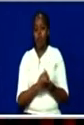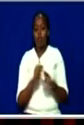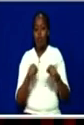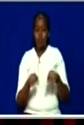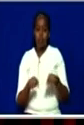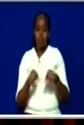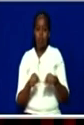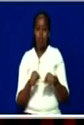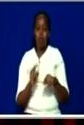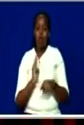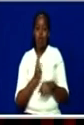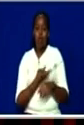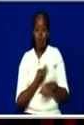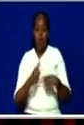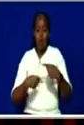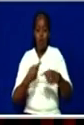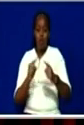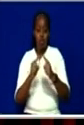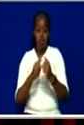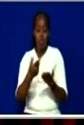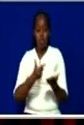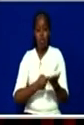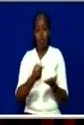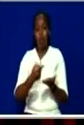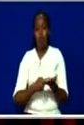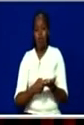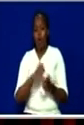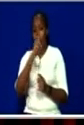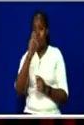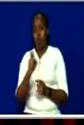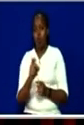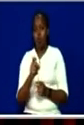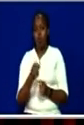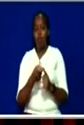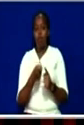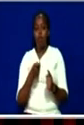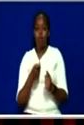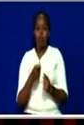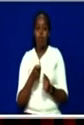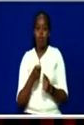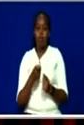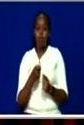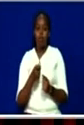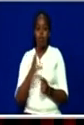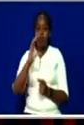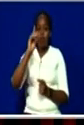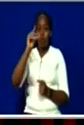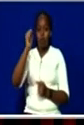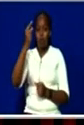Today we are going to discuss a question from a